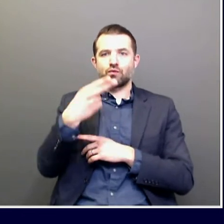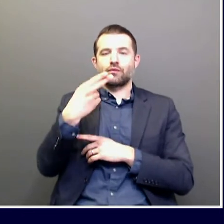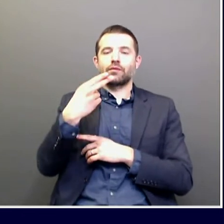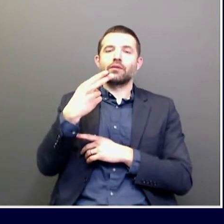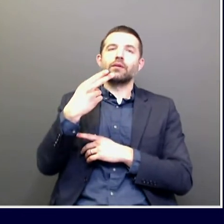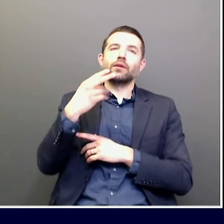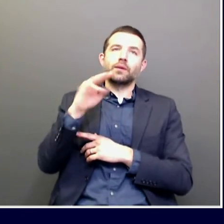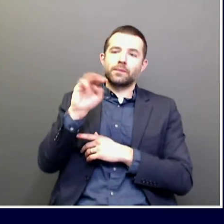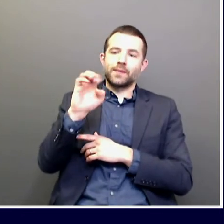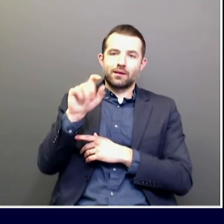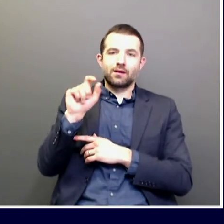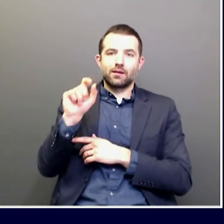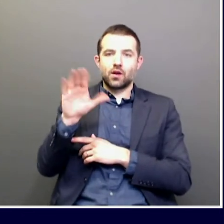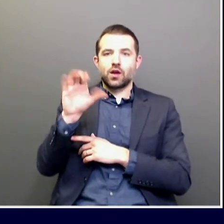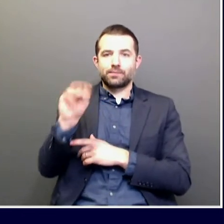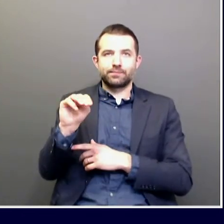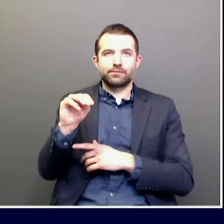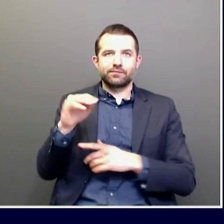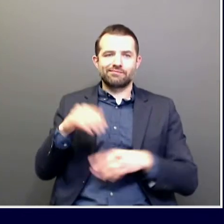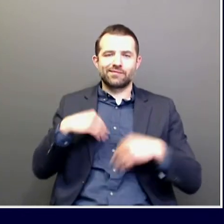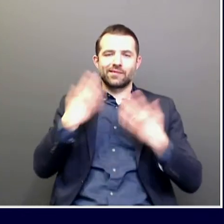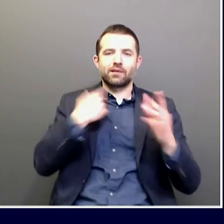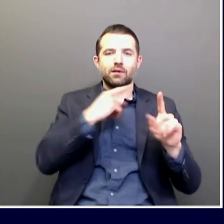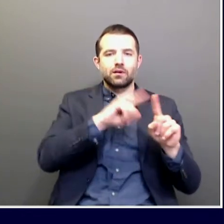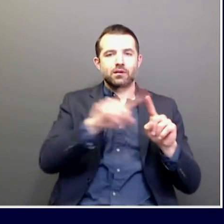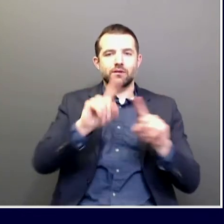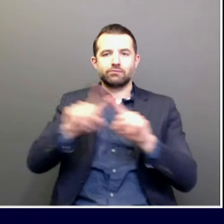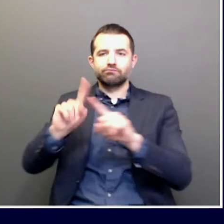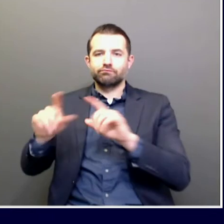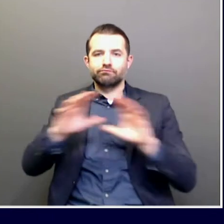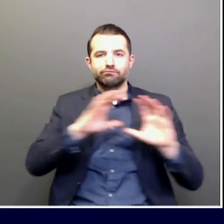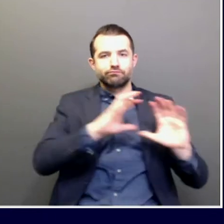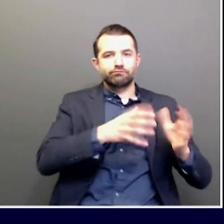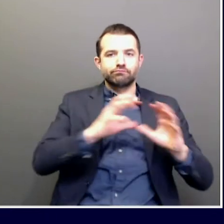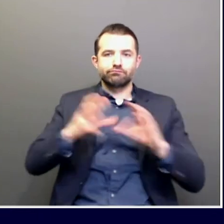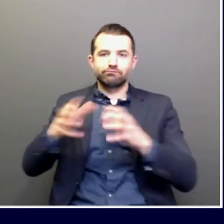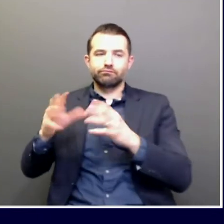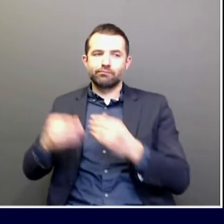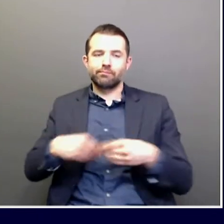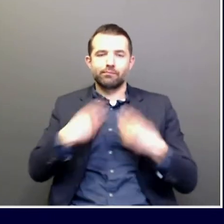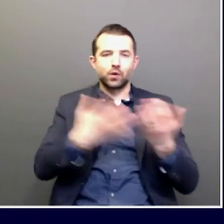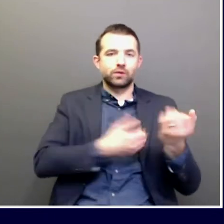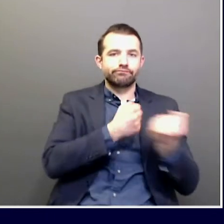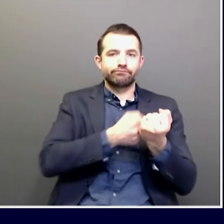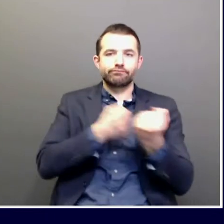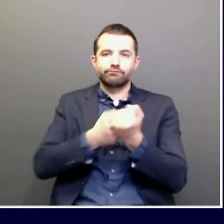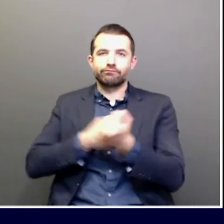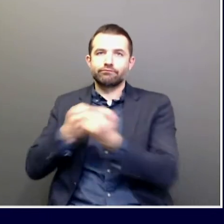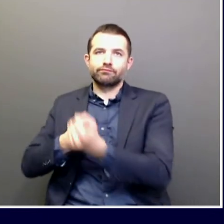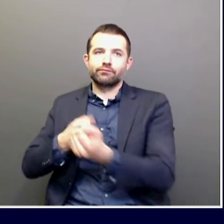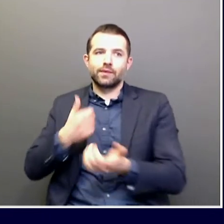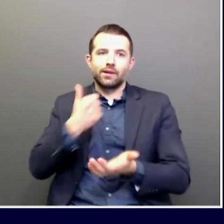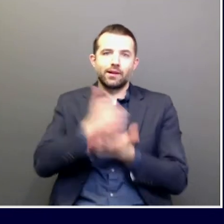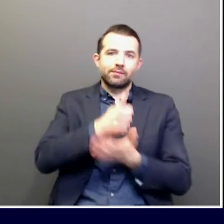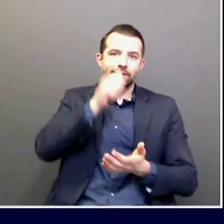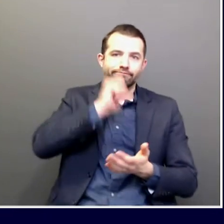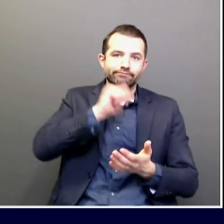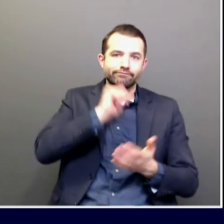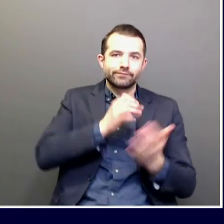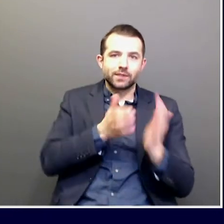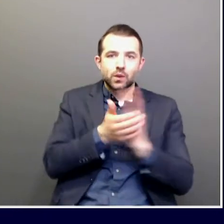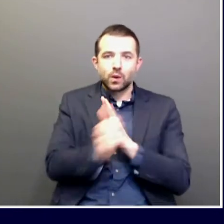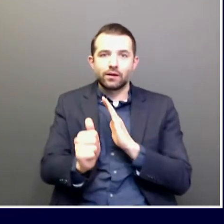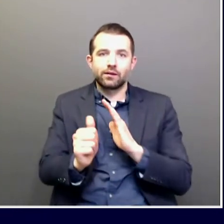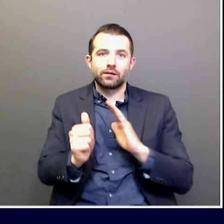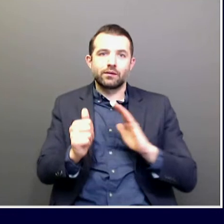during the pandemic, being a bus driver, being an administrator has been particularly challenging. So we do offer those services at